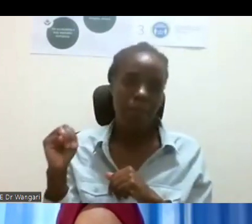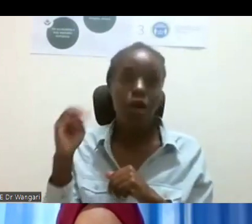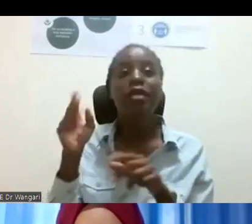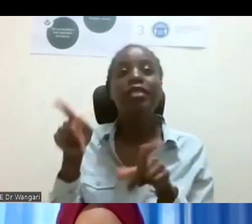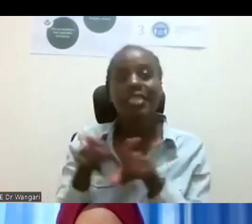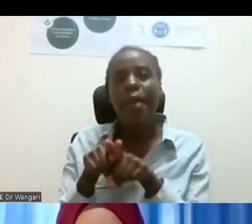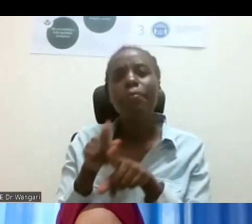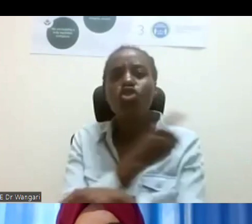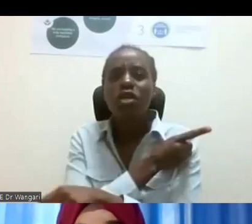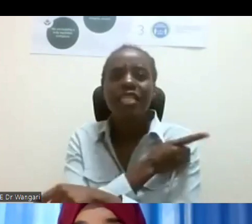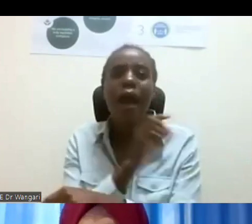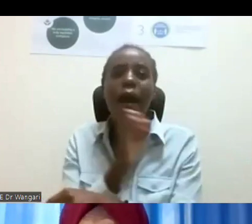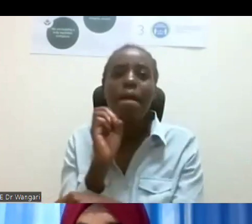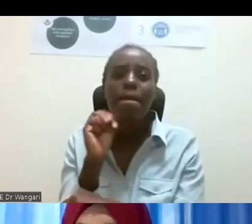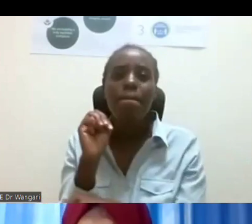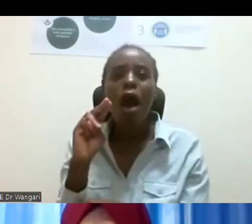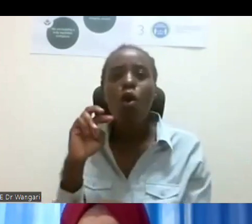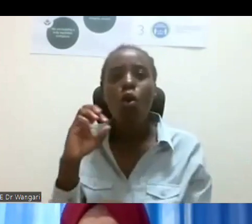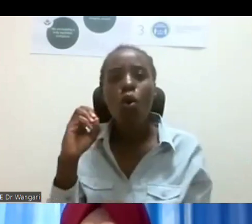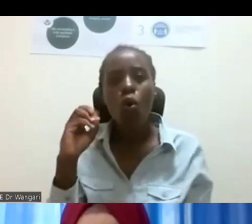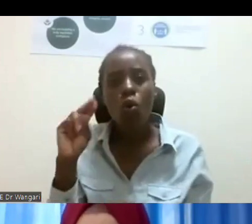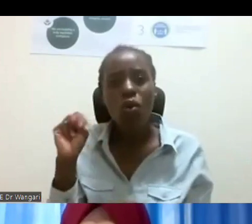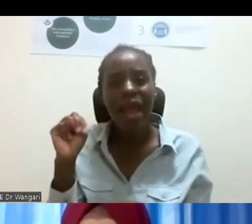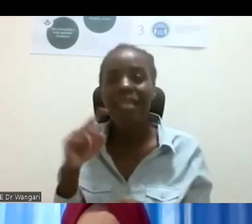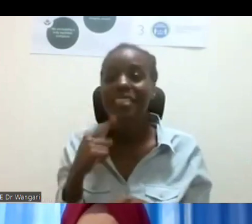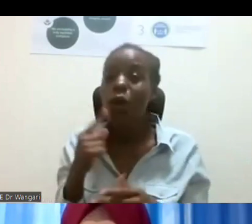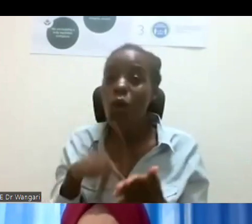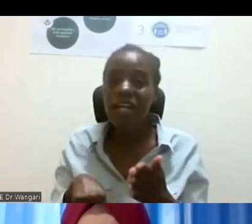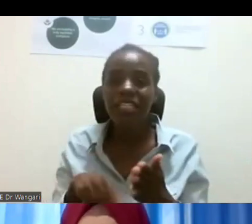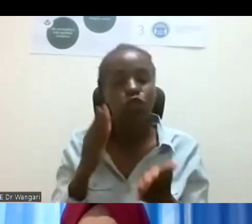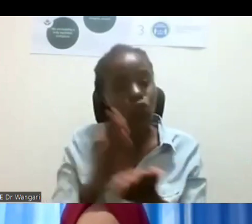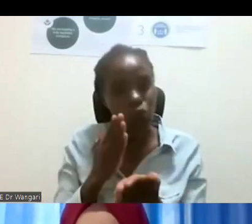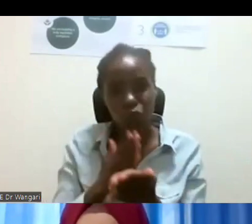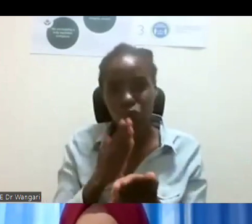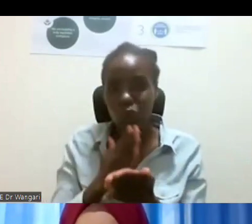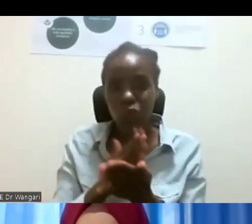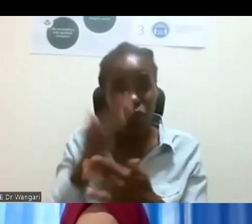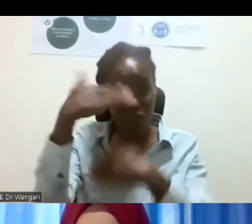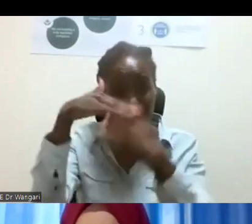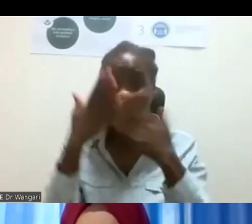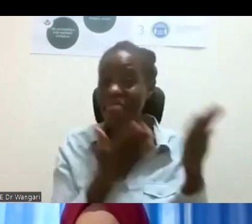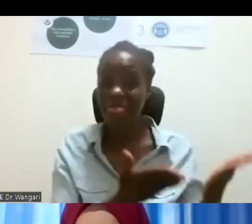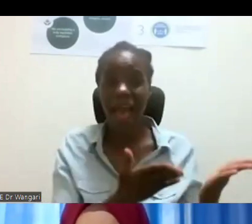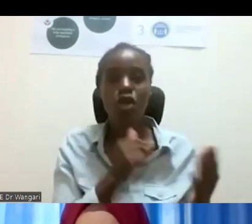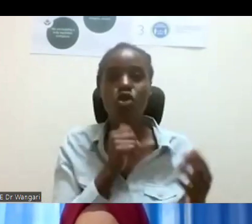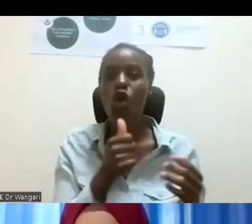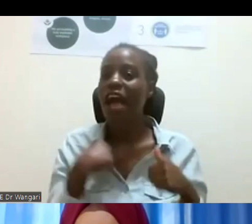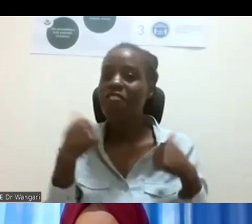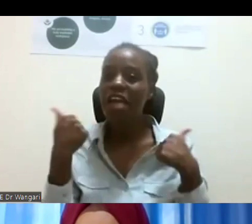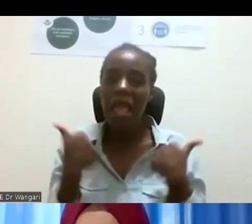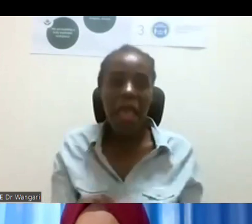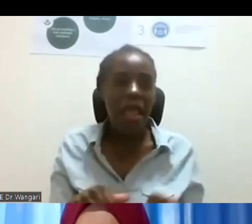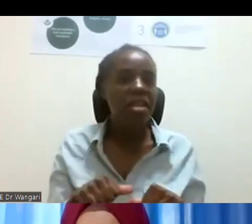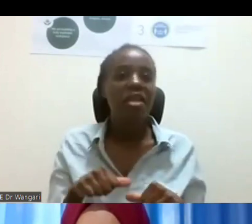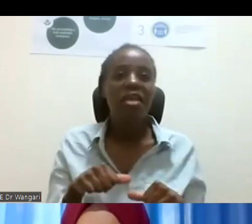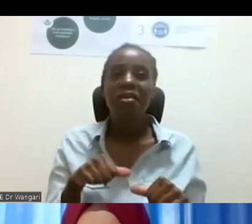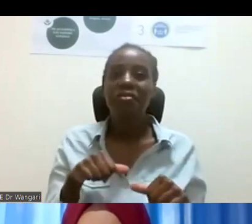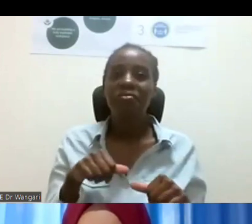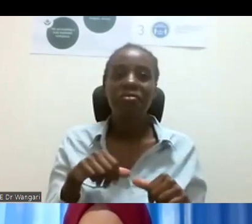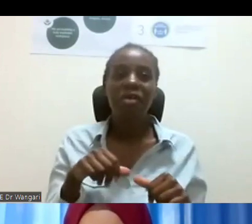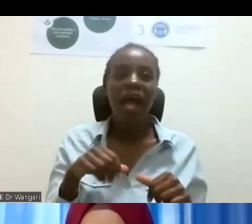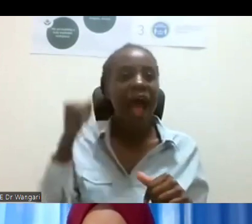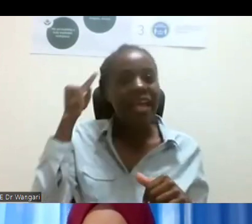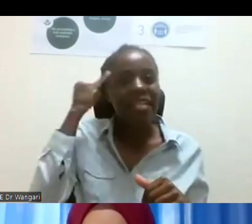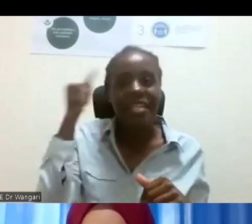was never taught in our syllabus. It was never part of our curriculum, apart from just mentioning it, that it exists or such a